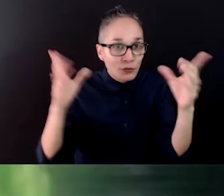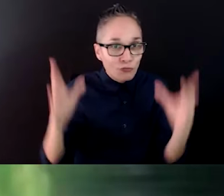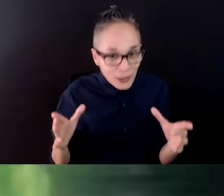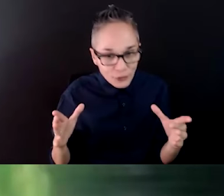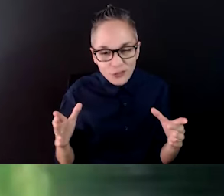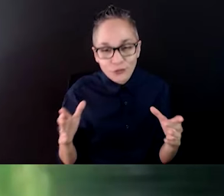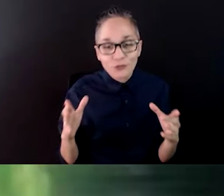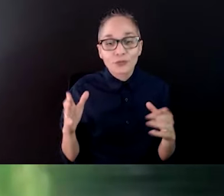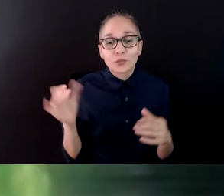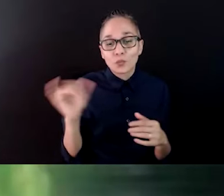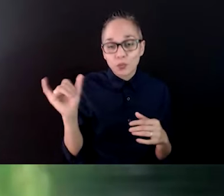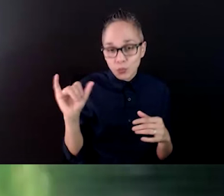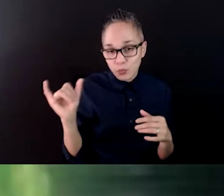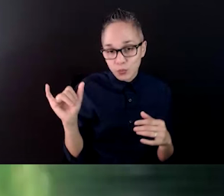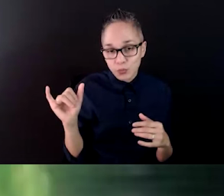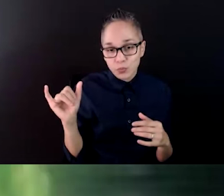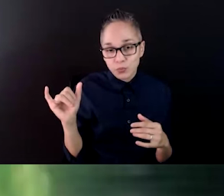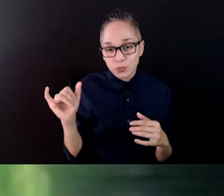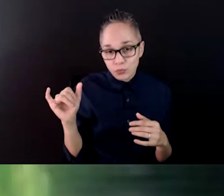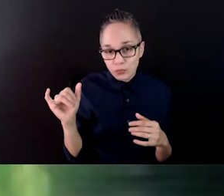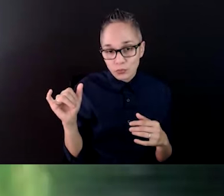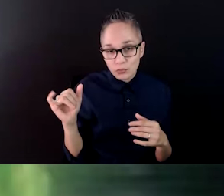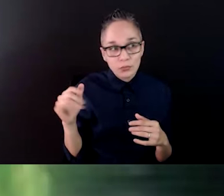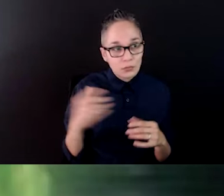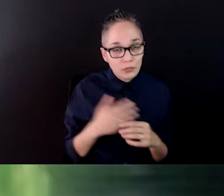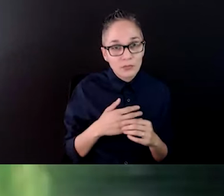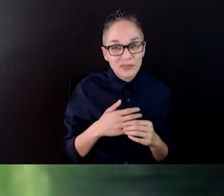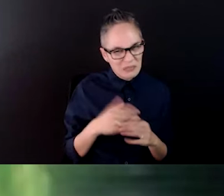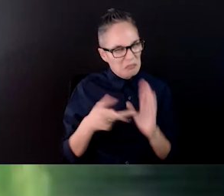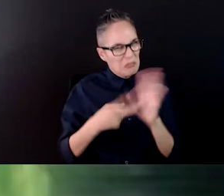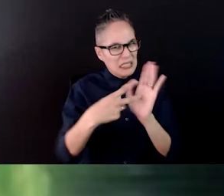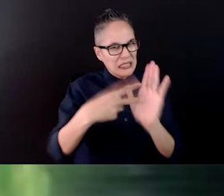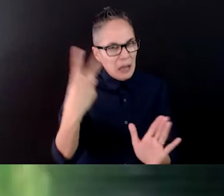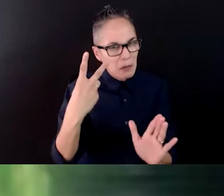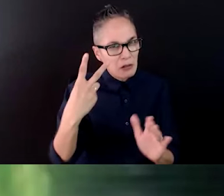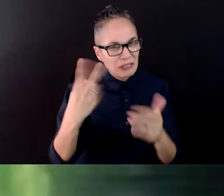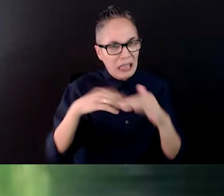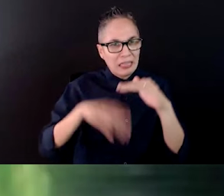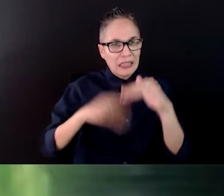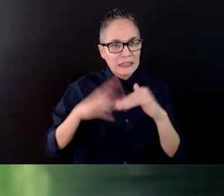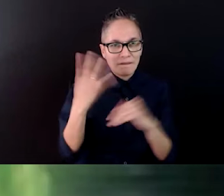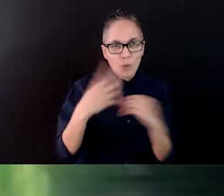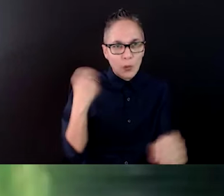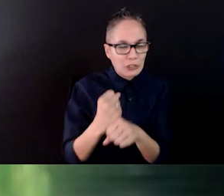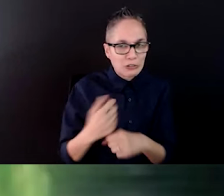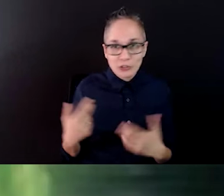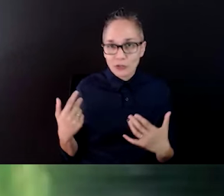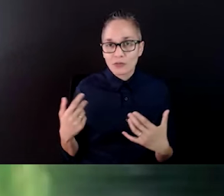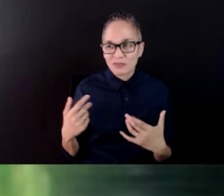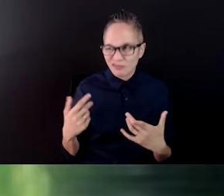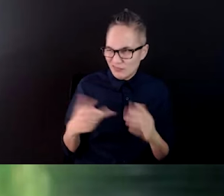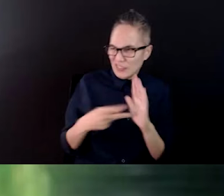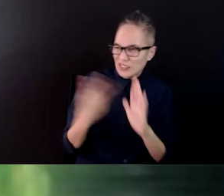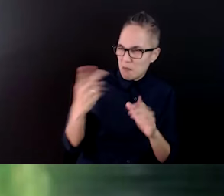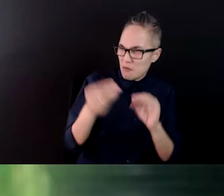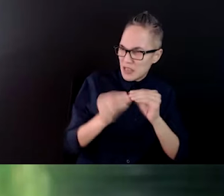associates. Almost doubled our deans in 4 years. Now, when you say dean, you mean people with the title